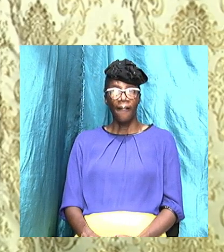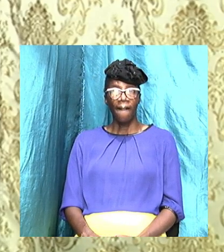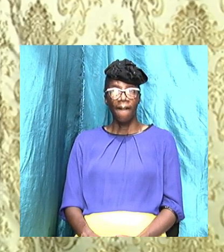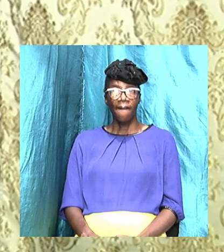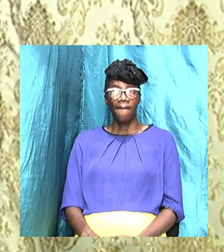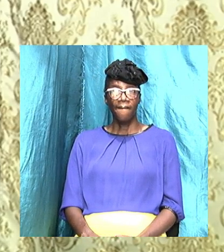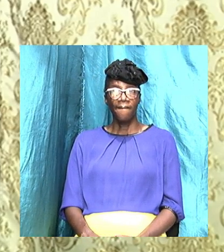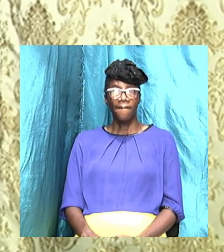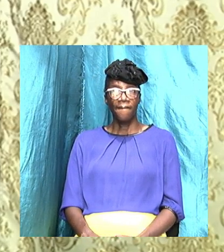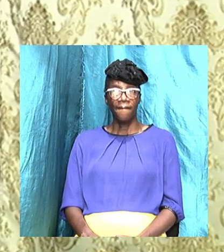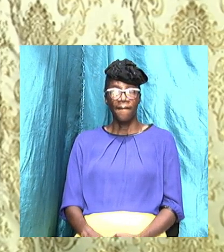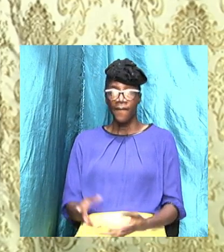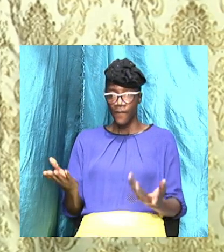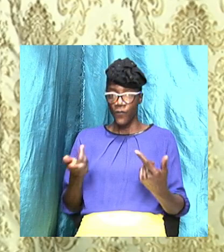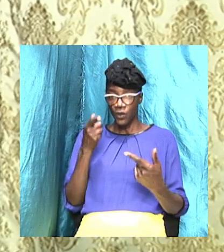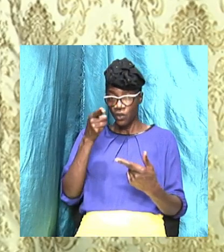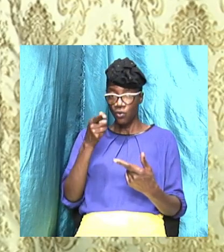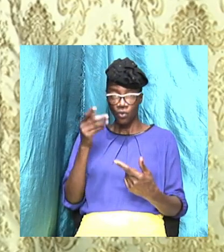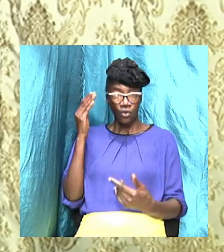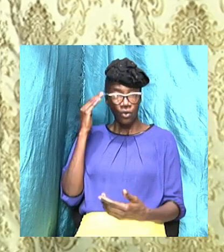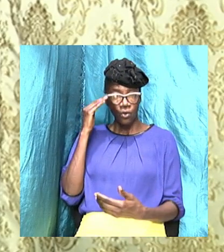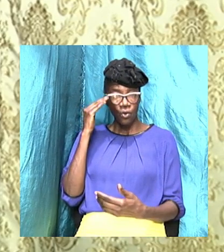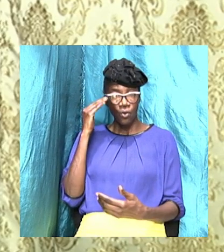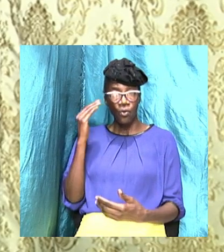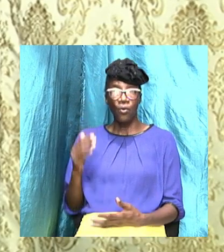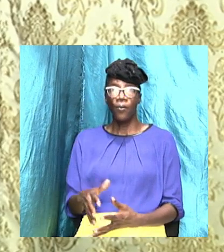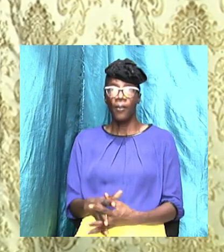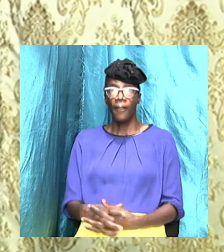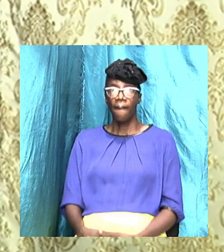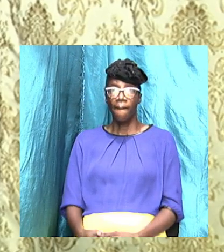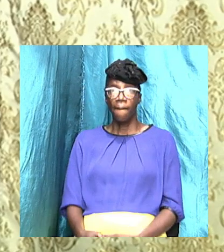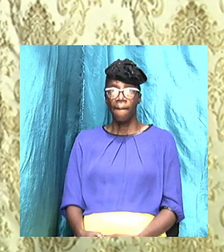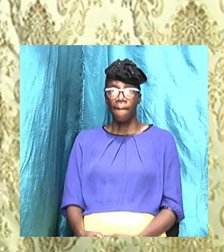I would like us to know, as I make a little pause here,